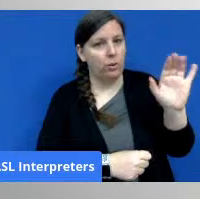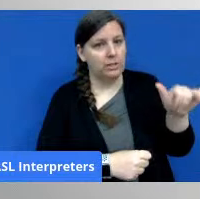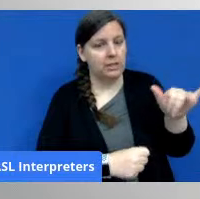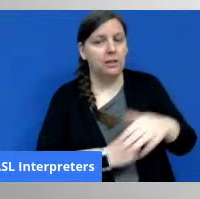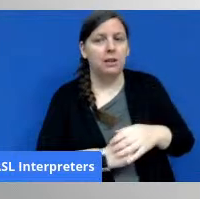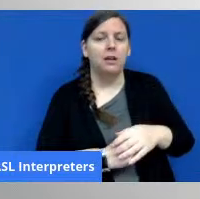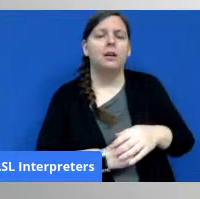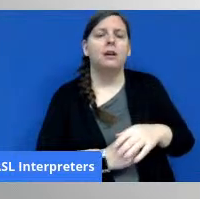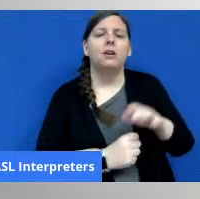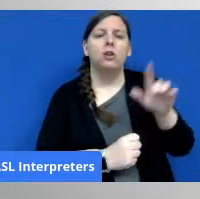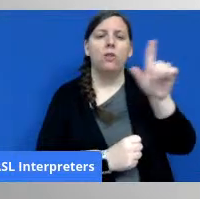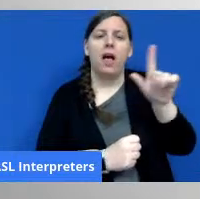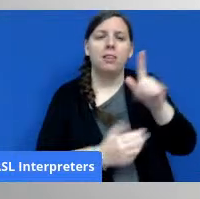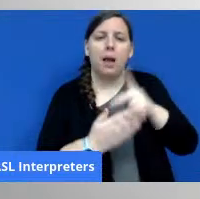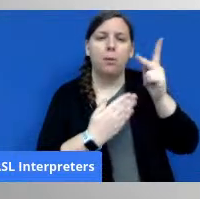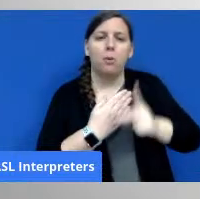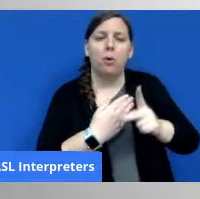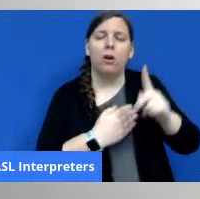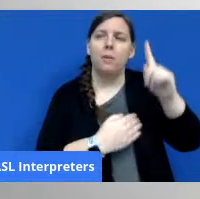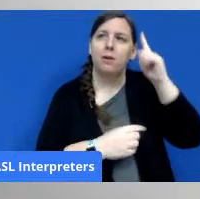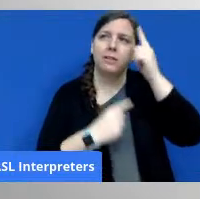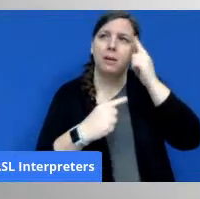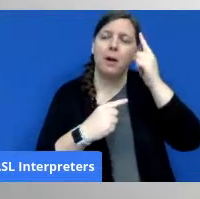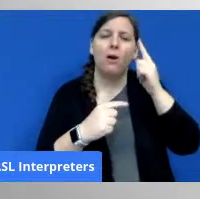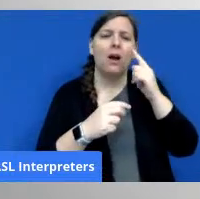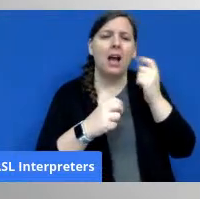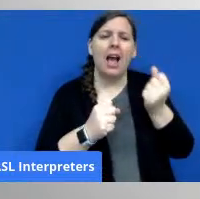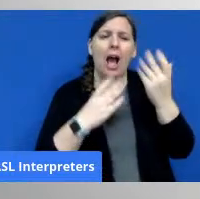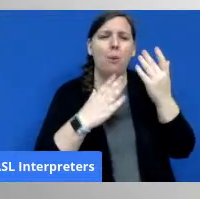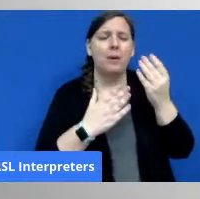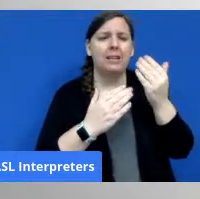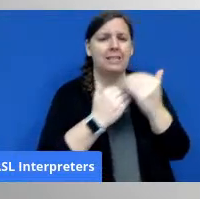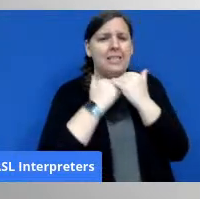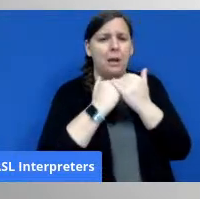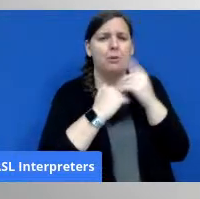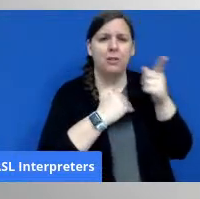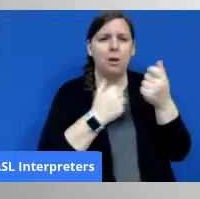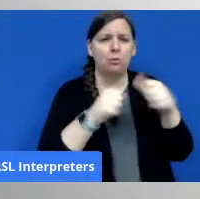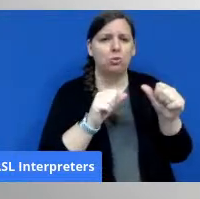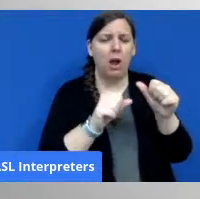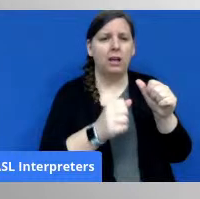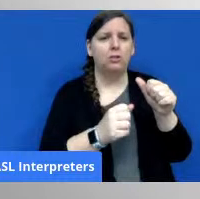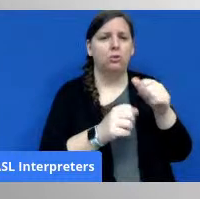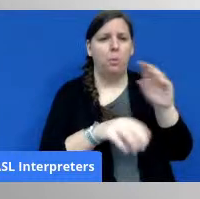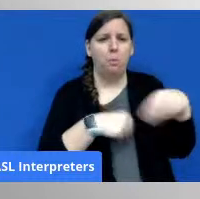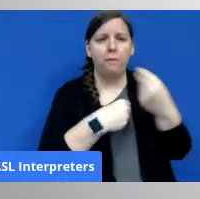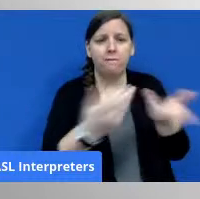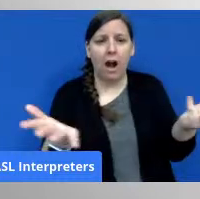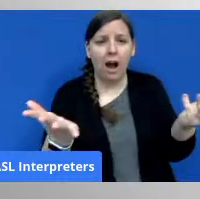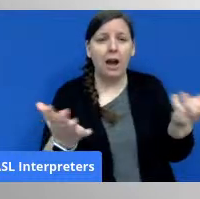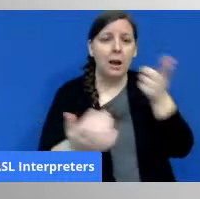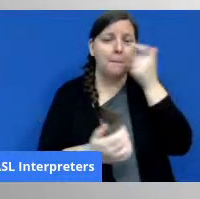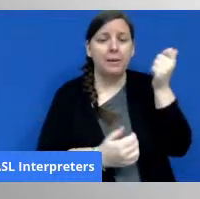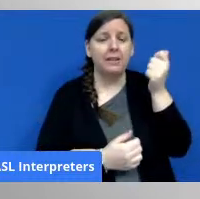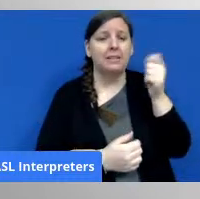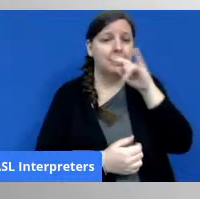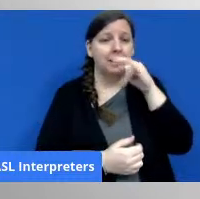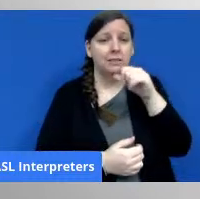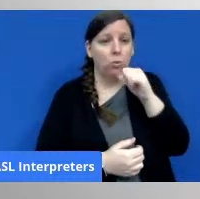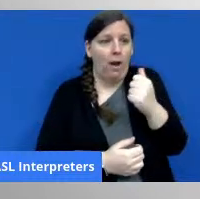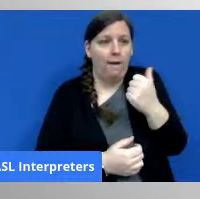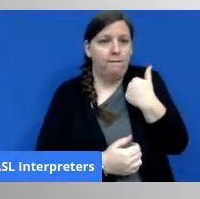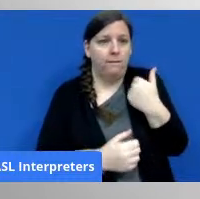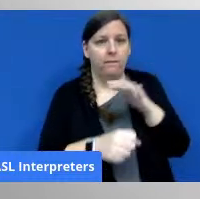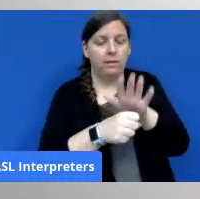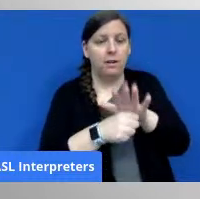make every day, because kids didn't have food and they hadn't eaten since the lunch hour in the school. And so insofar as that kind of